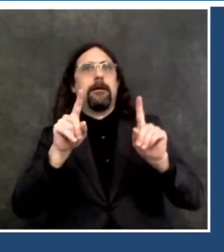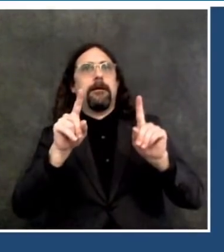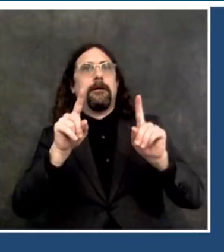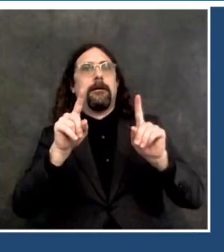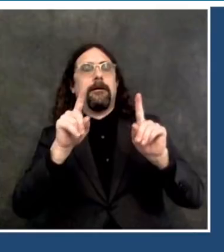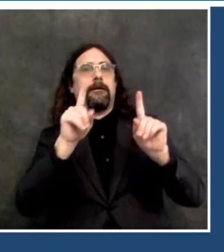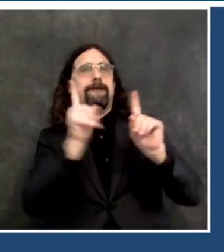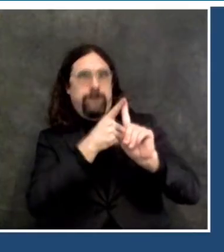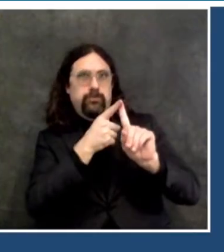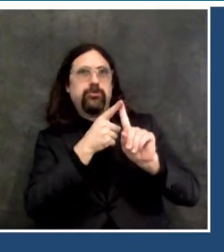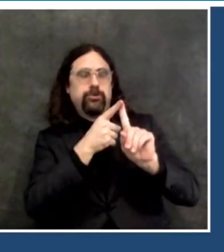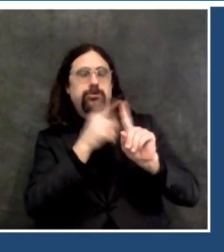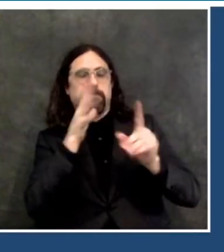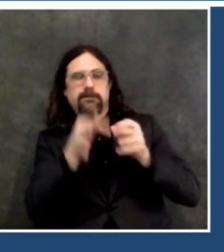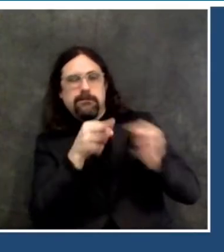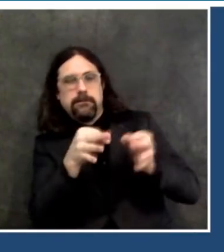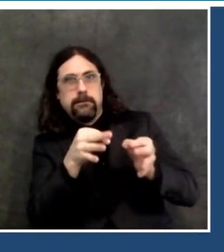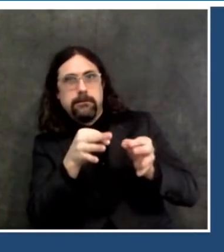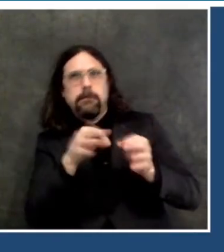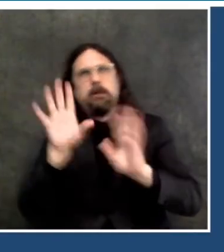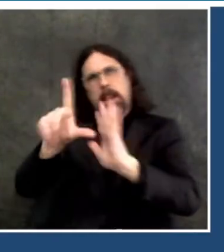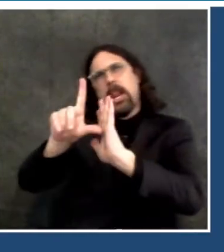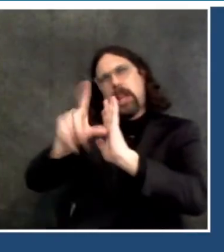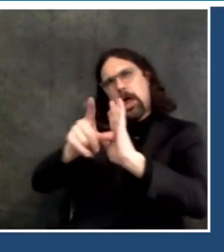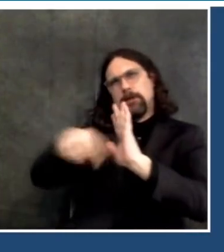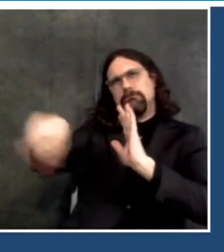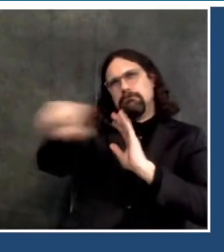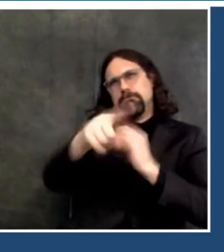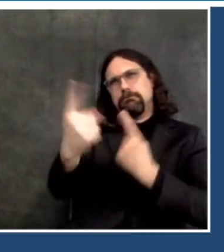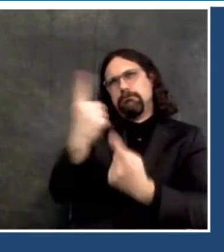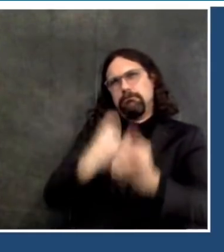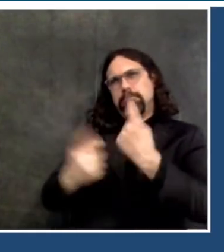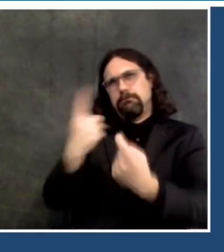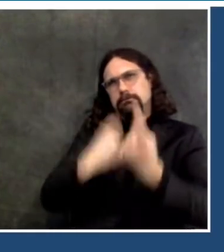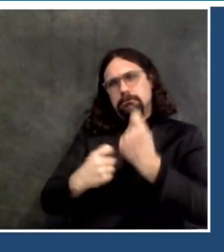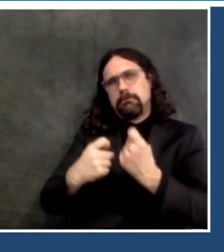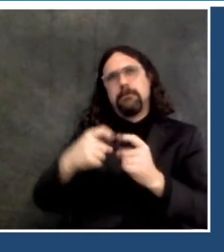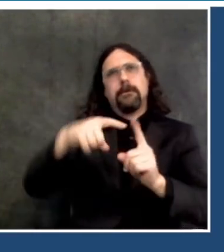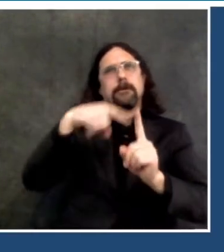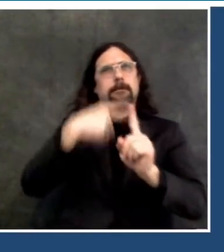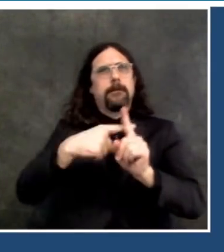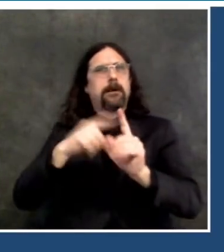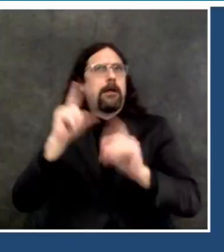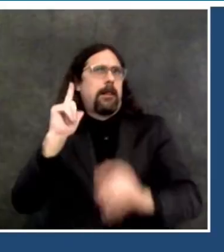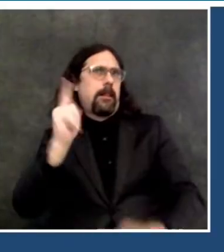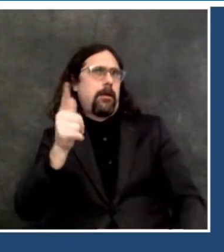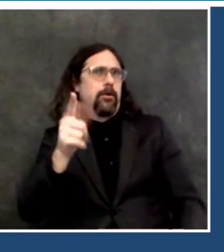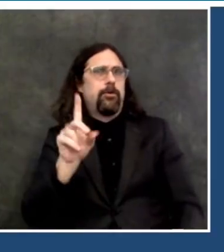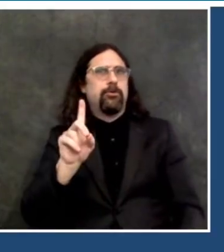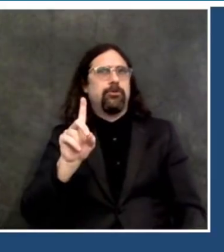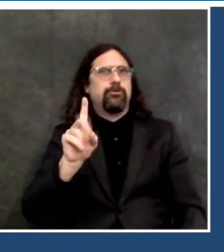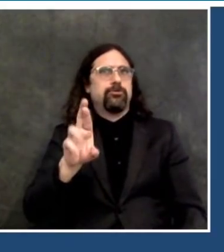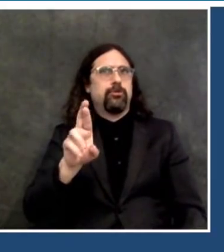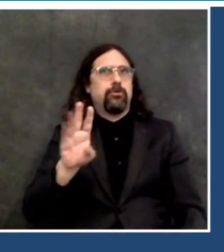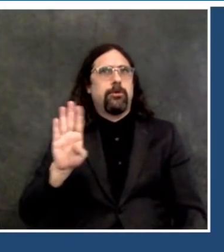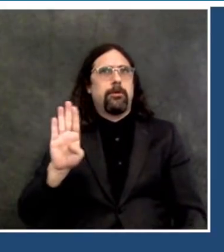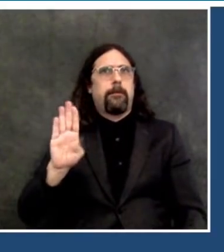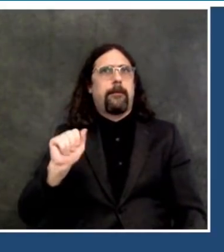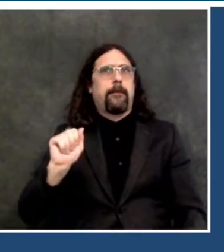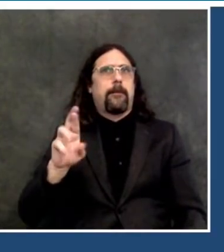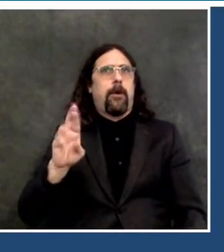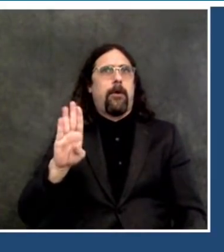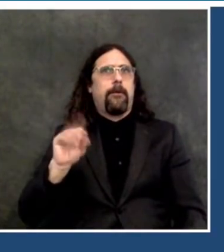health commissioner, Dr. Barbeau. But I want to emphasize that we, throughout these last few